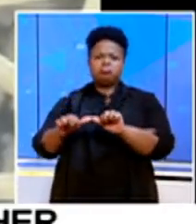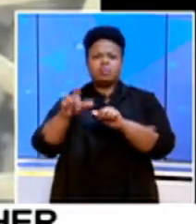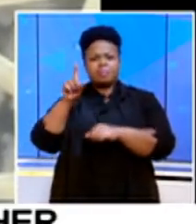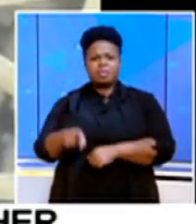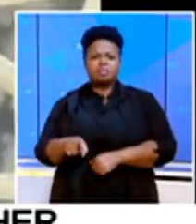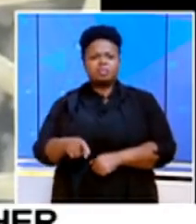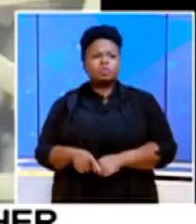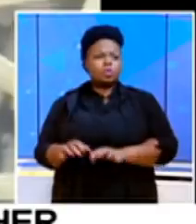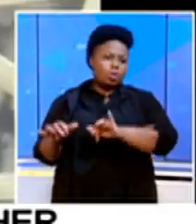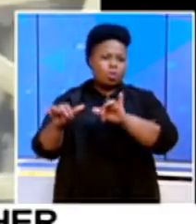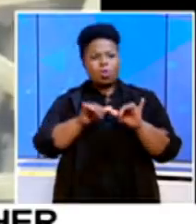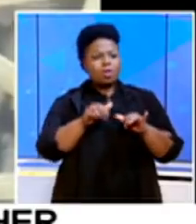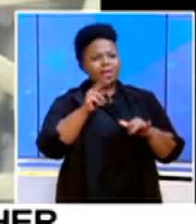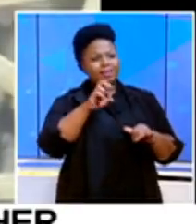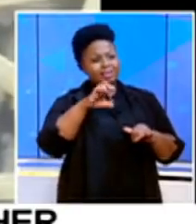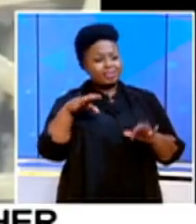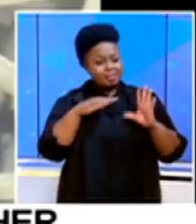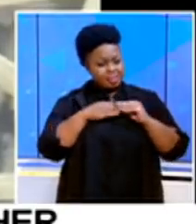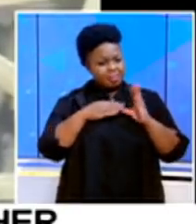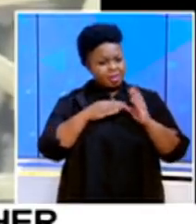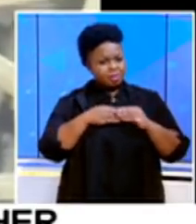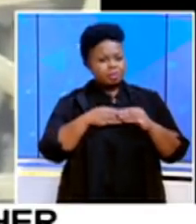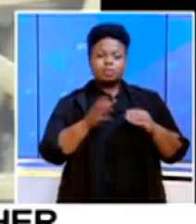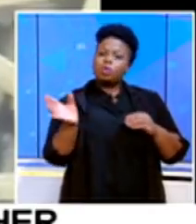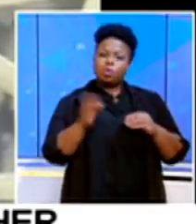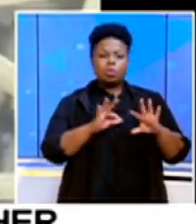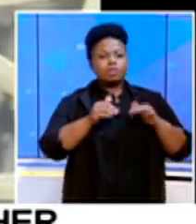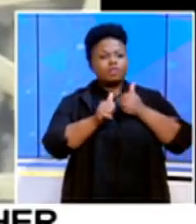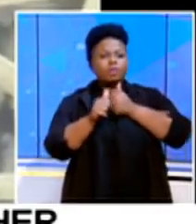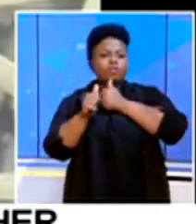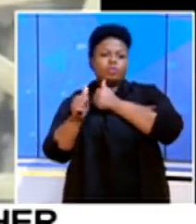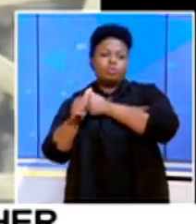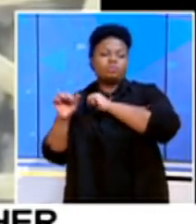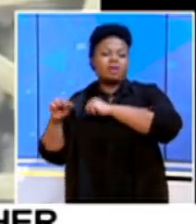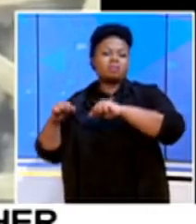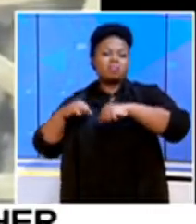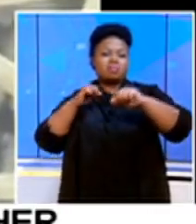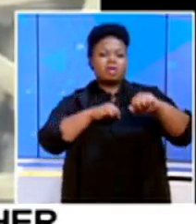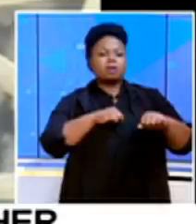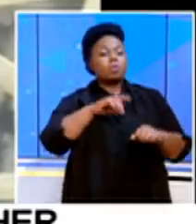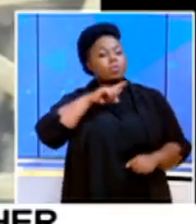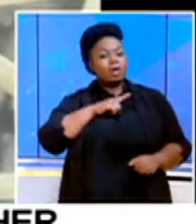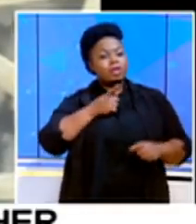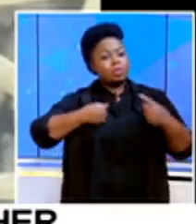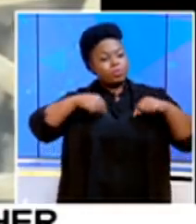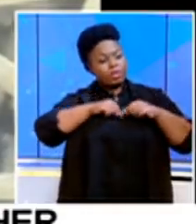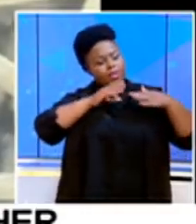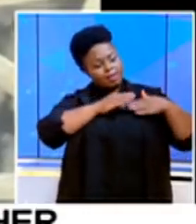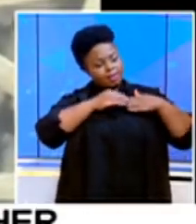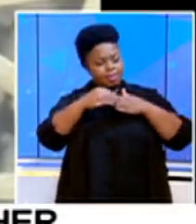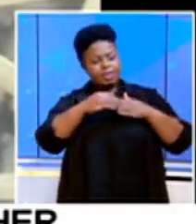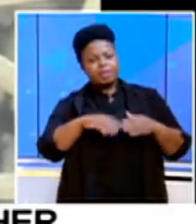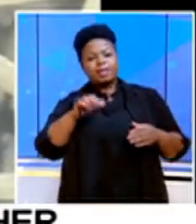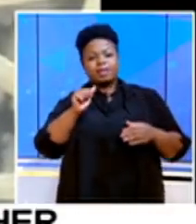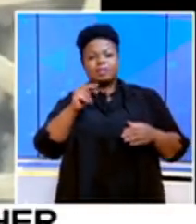the decorum of the National Executive Committee of the ANC, because we are the leadership of the movement in the